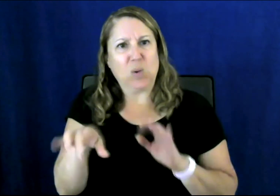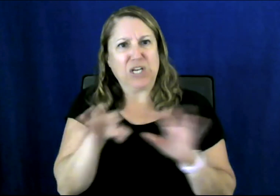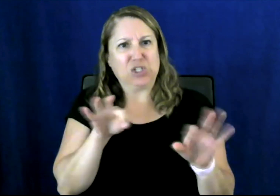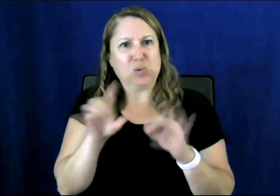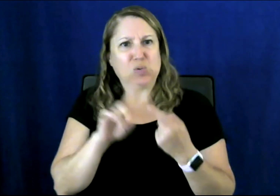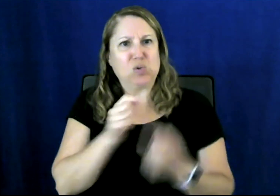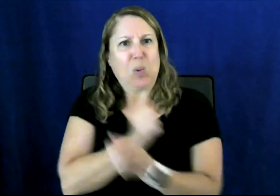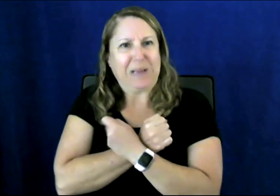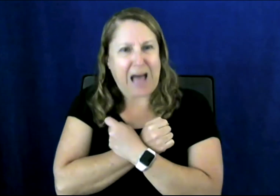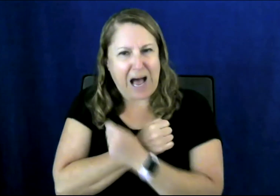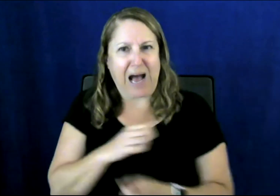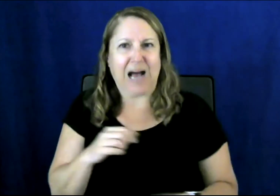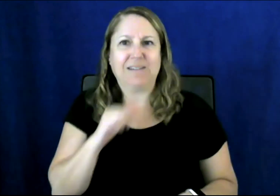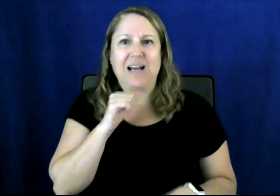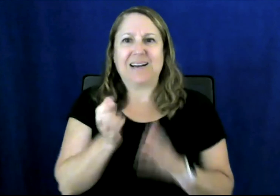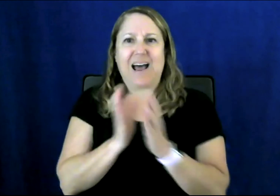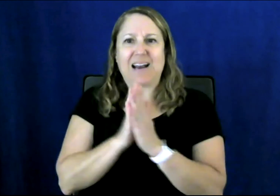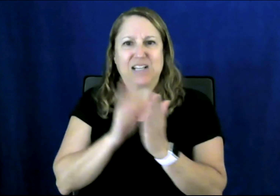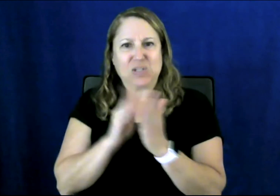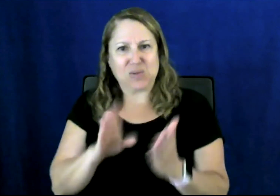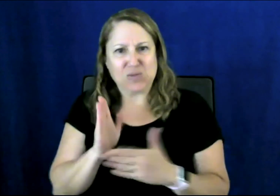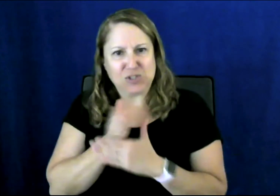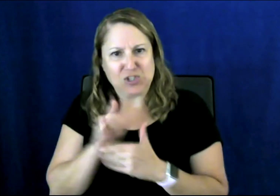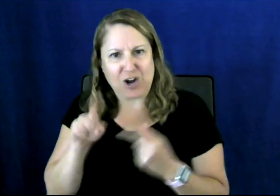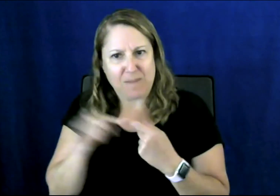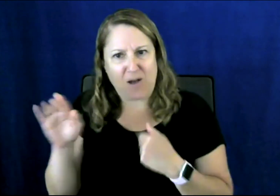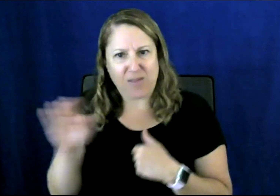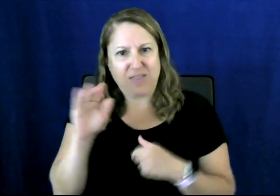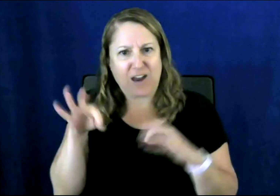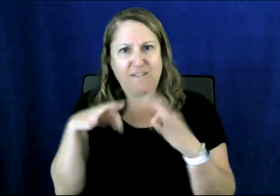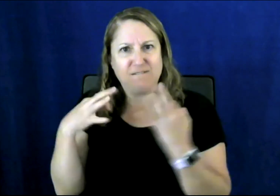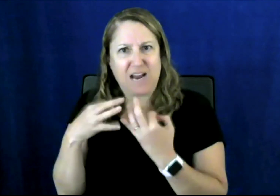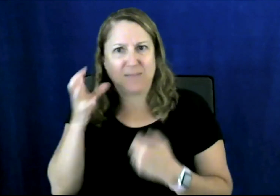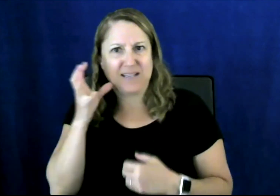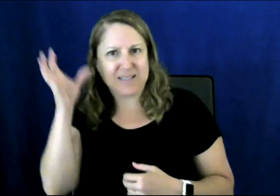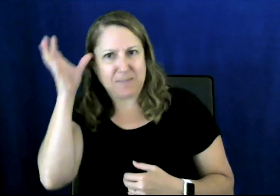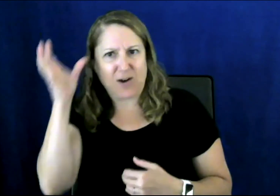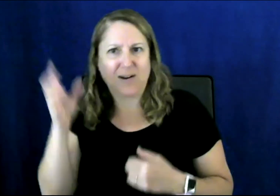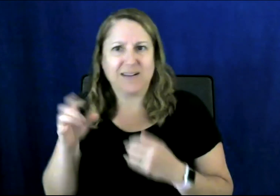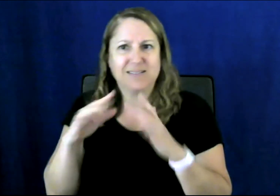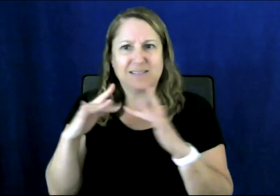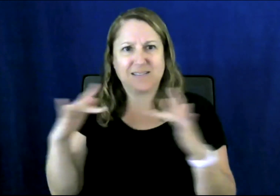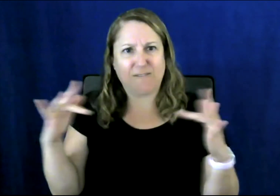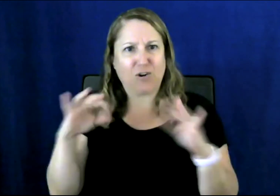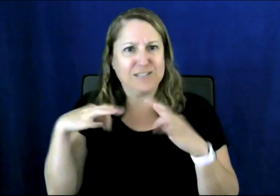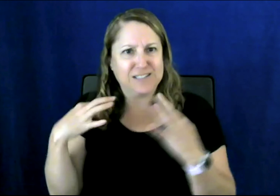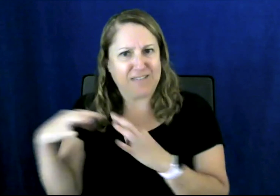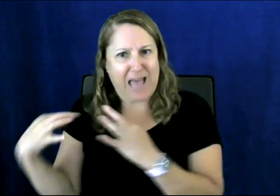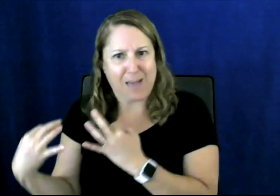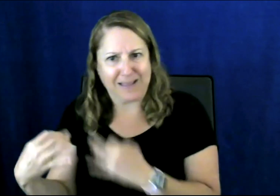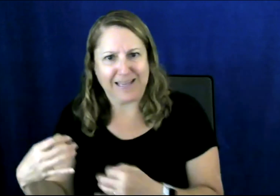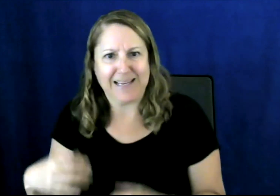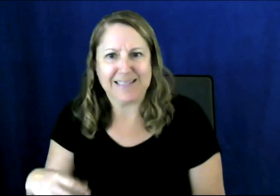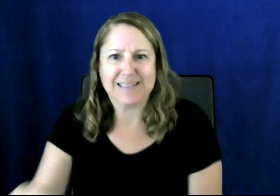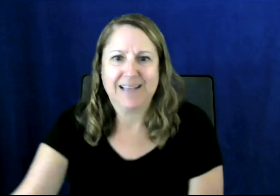not asking the students to share about their families, parents, their diverse families. It's just